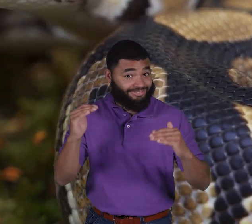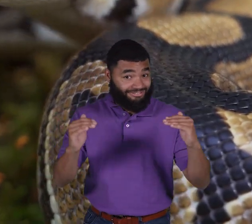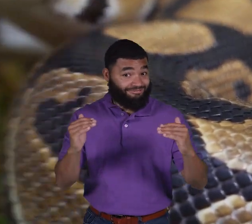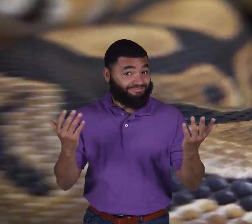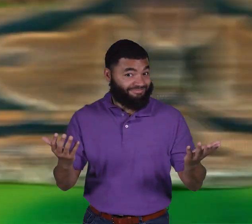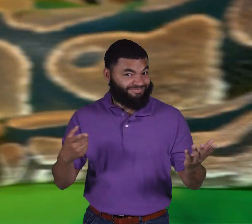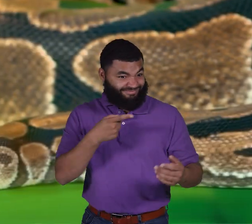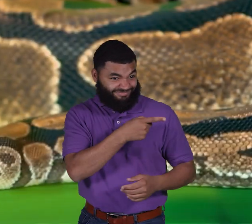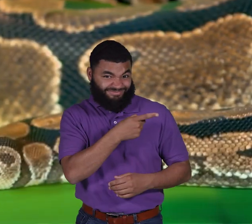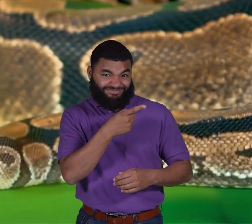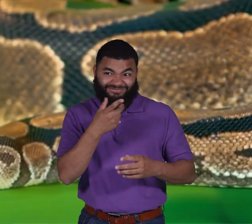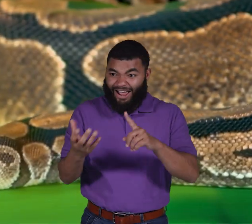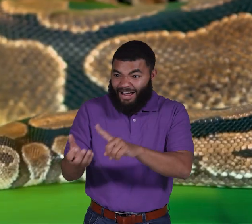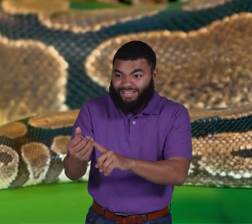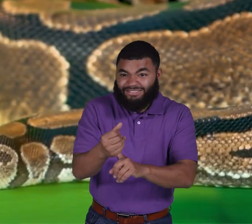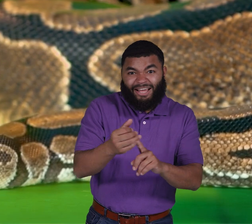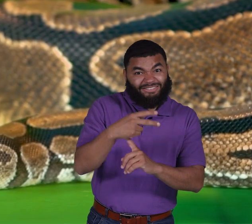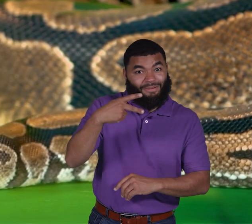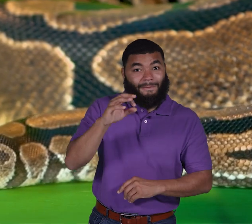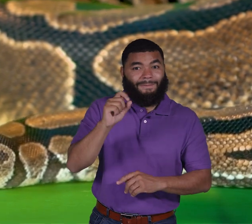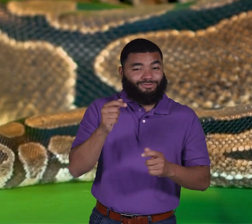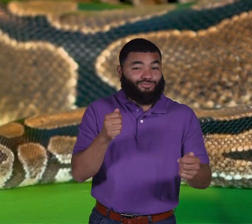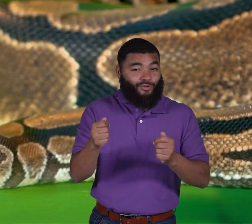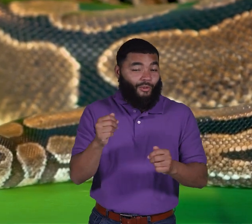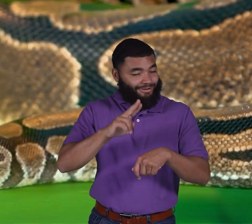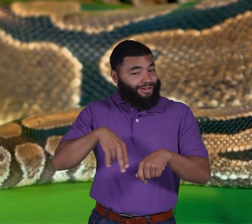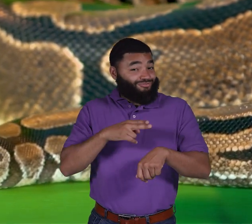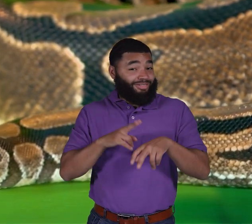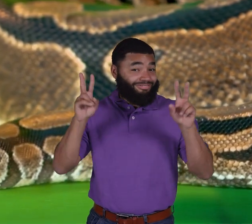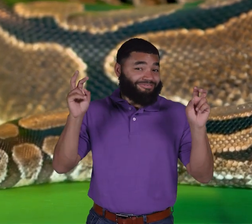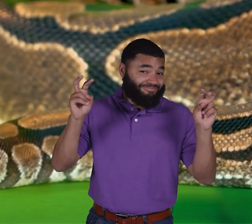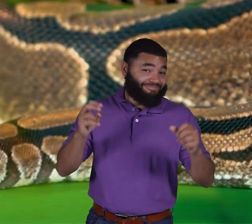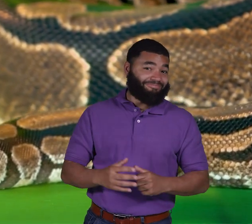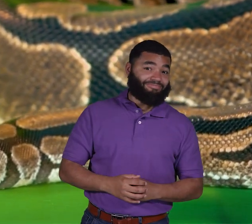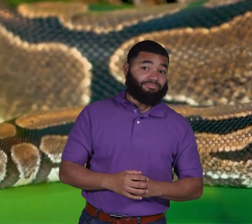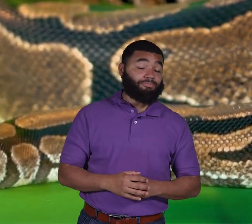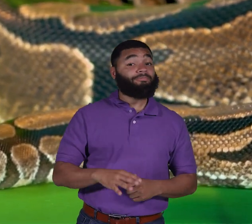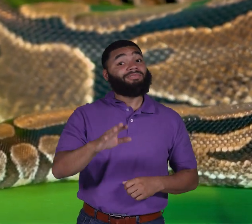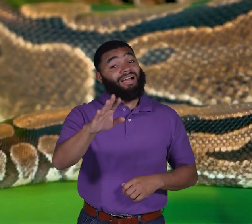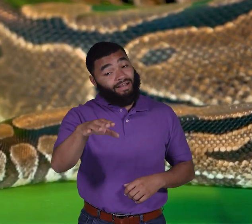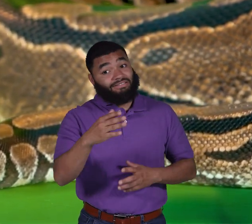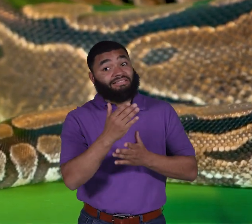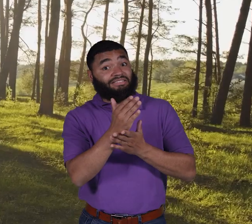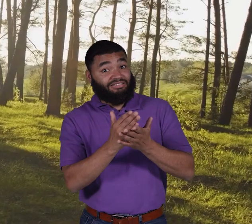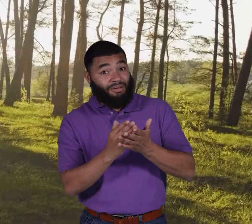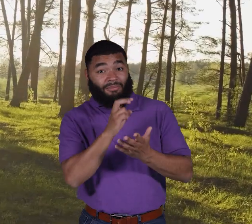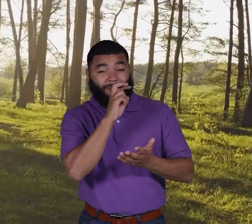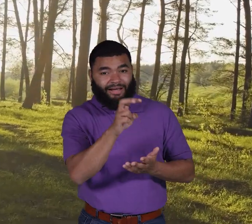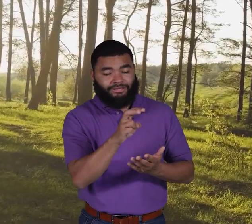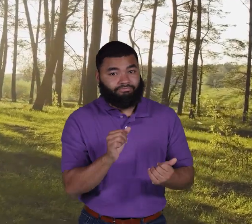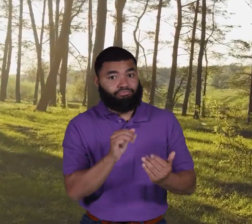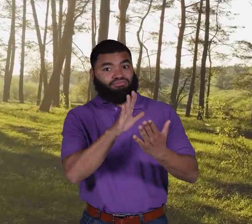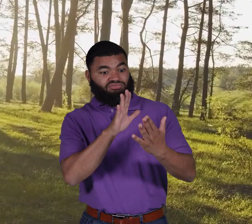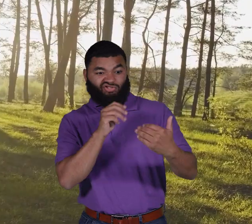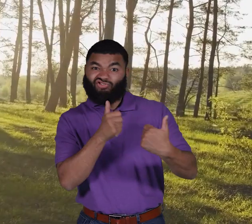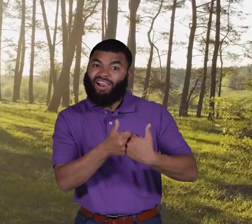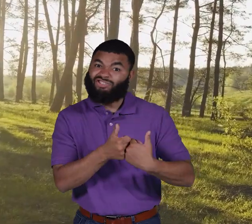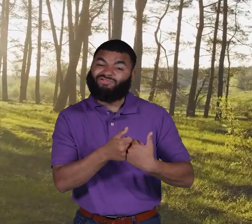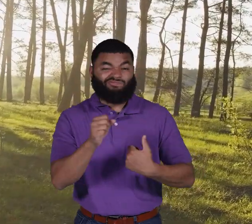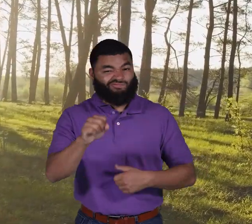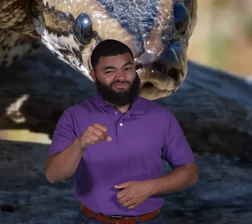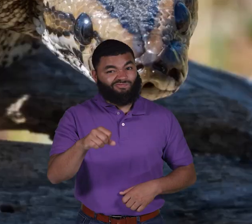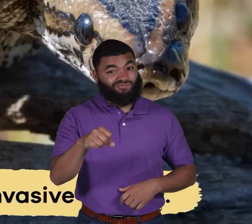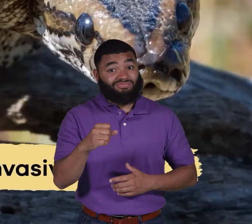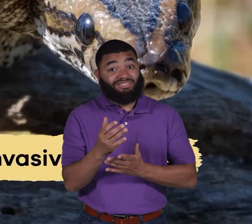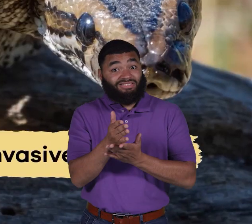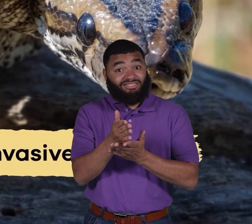team. However, some types of pythons are facing challenges. In certain places where they're not